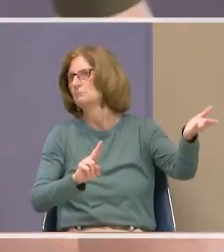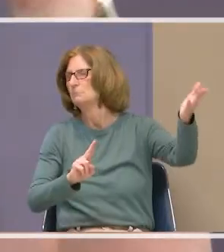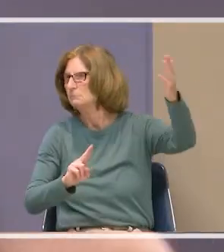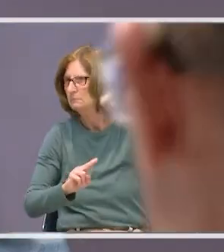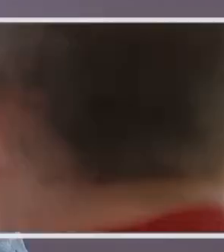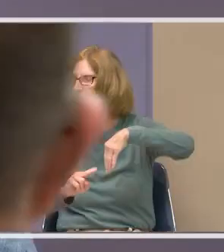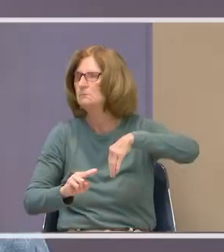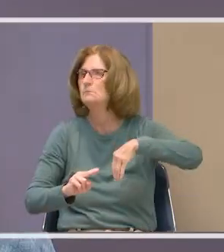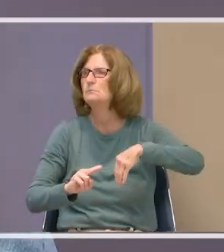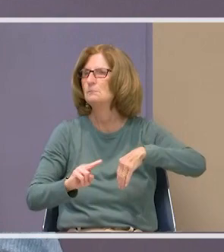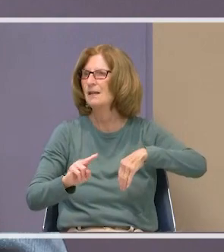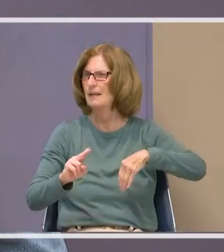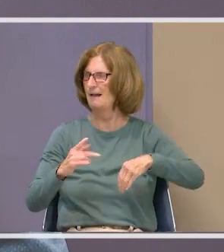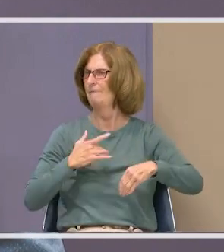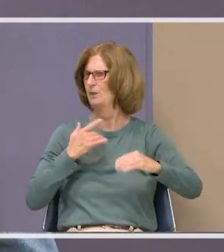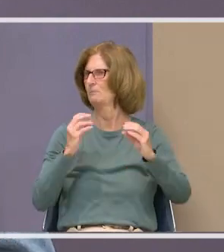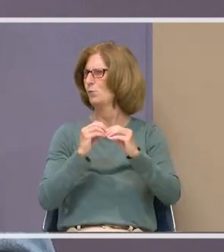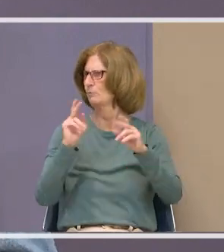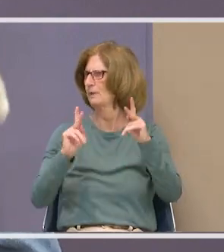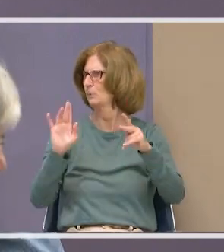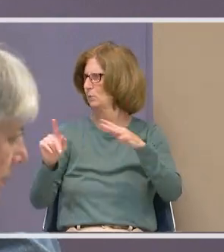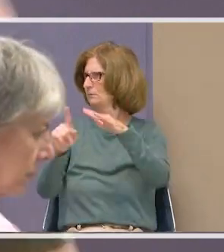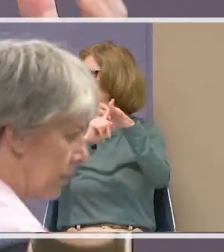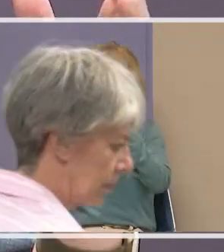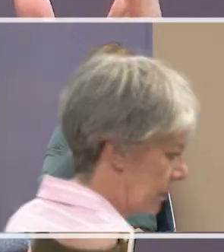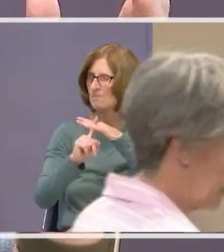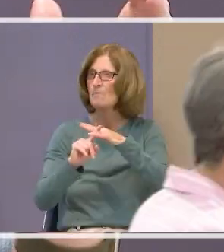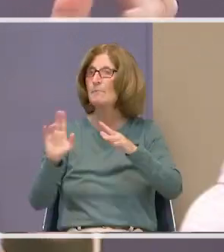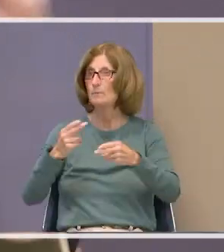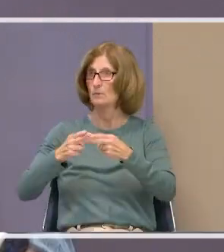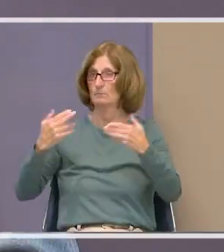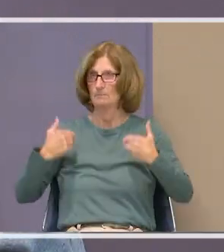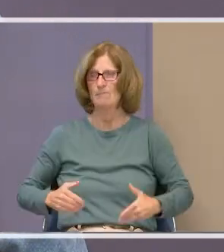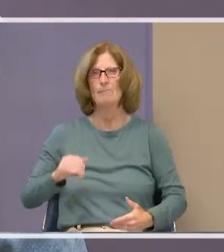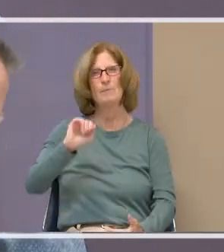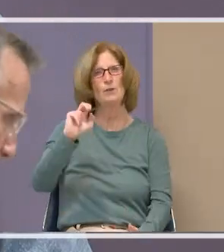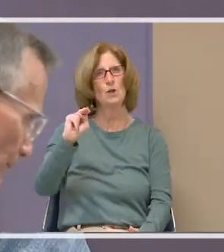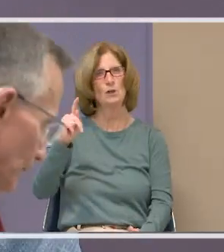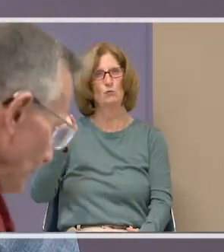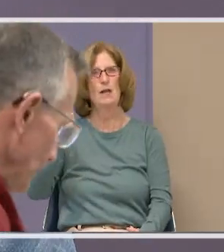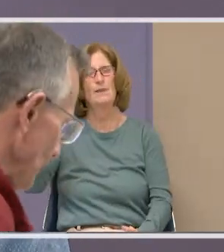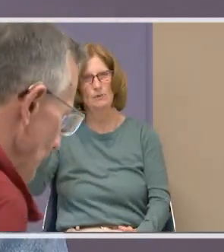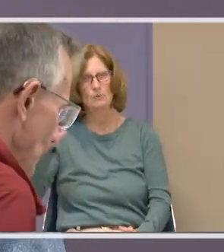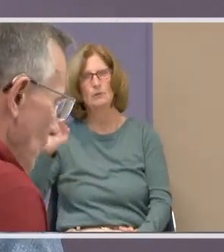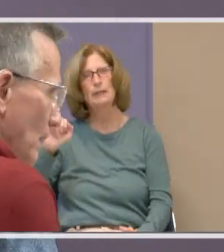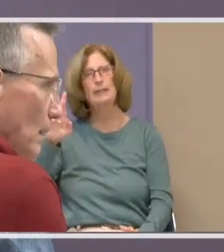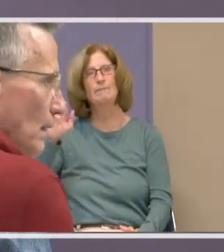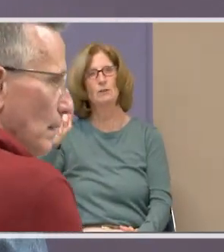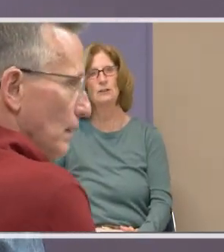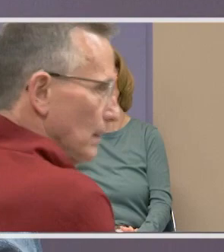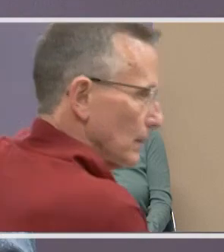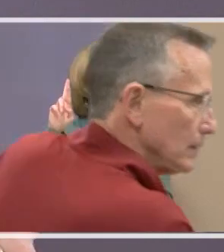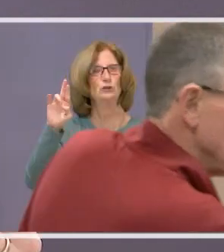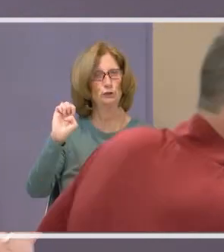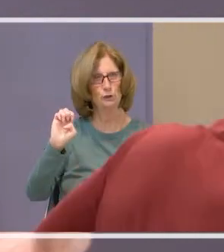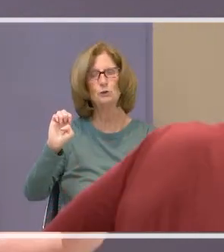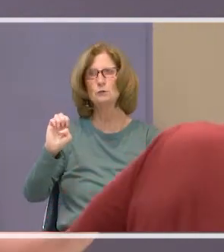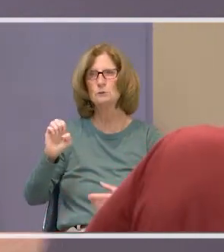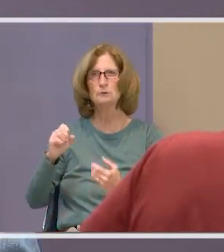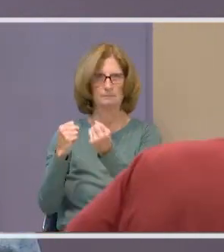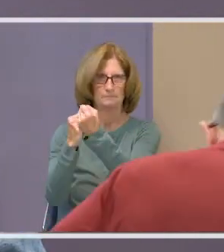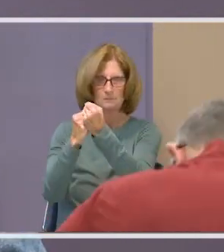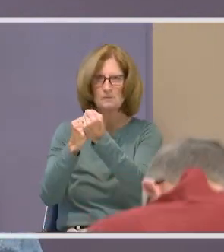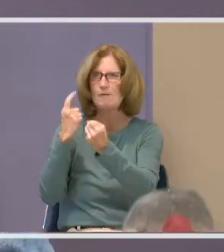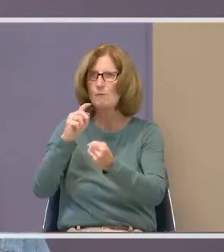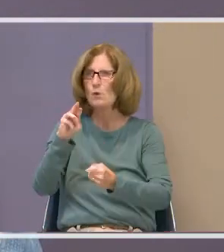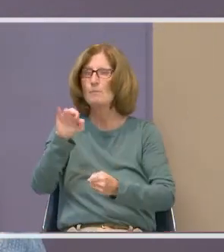in and others will trickle in as well. Real briefly, my name is Jan Rather. I'm the Infrastructure Engagement Specialist in the